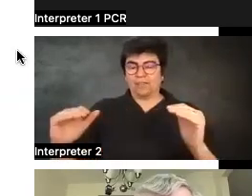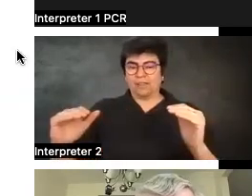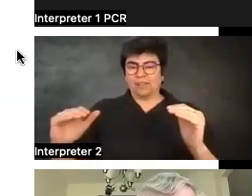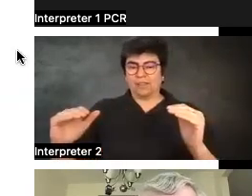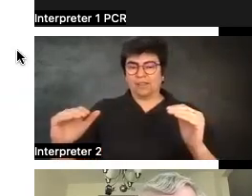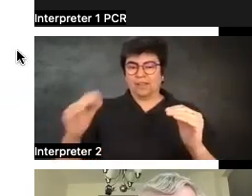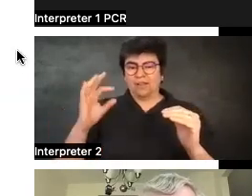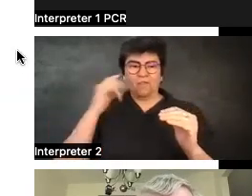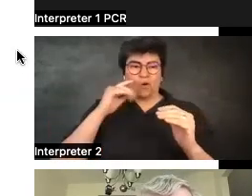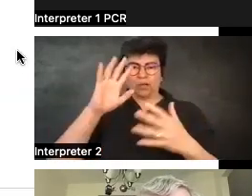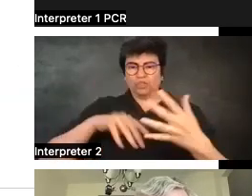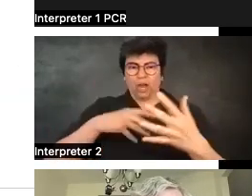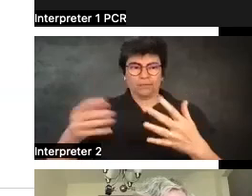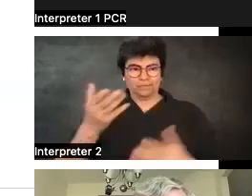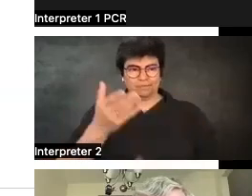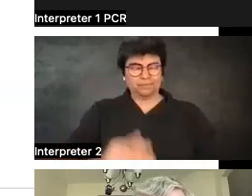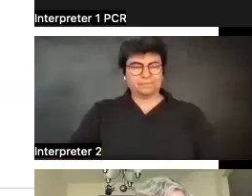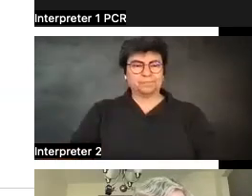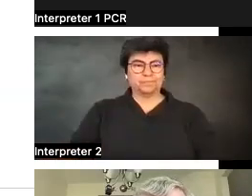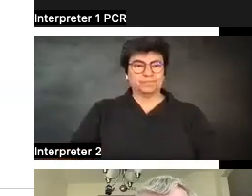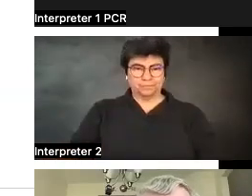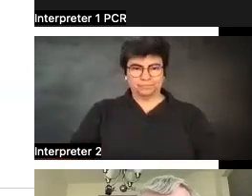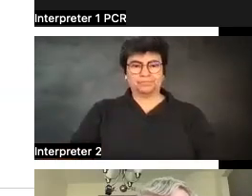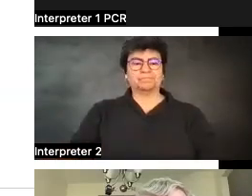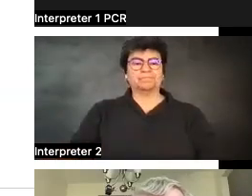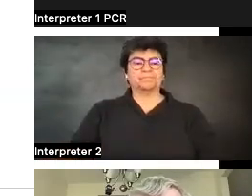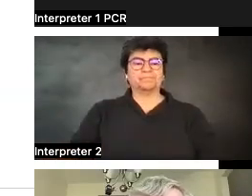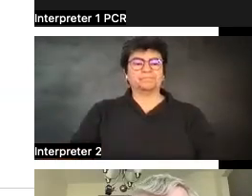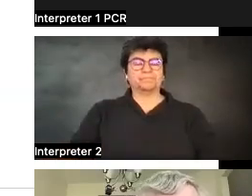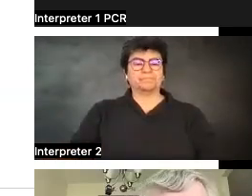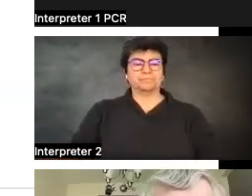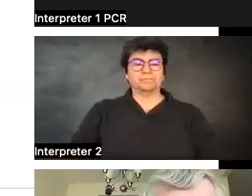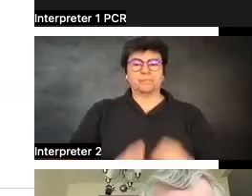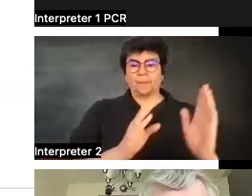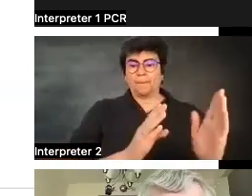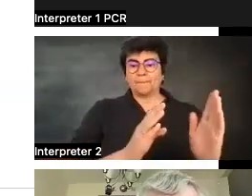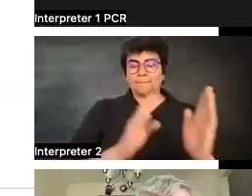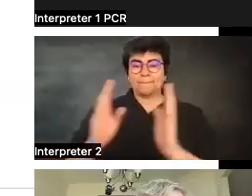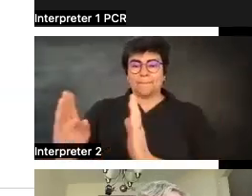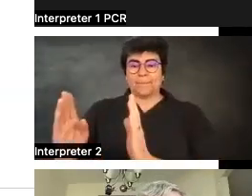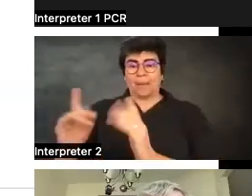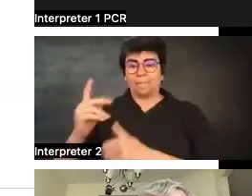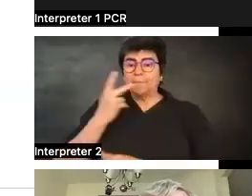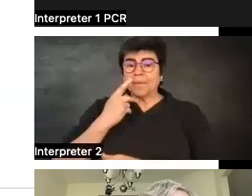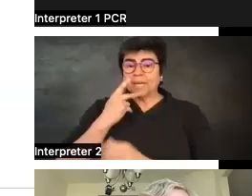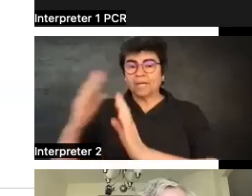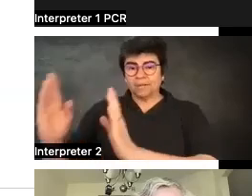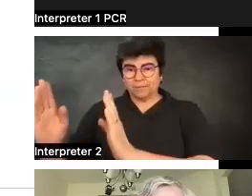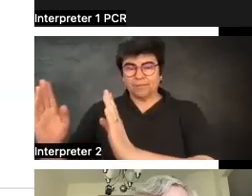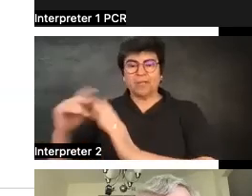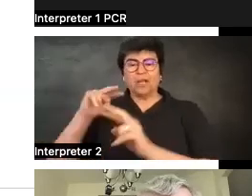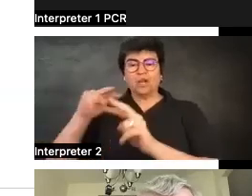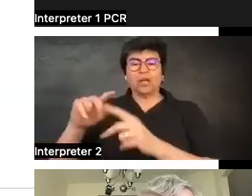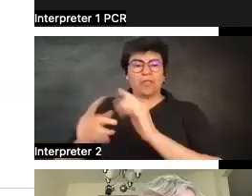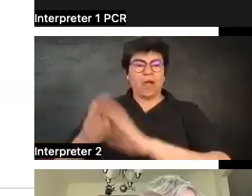a charts here. Let's go, there we are. So the pink one here is looking at the operation of a